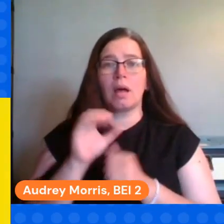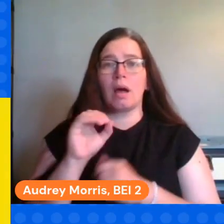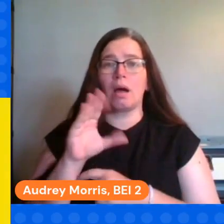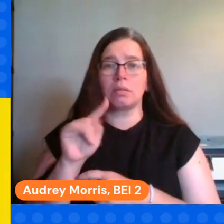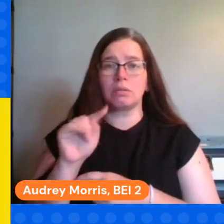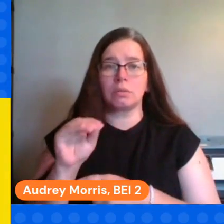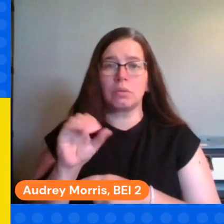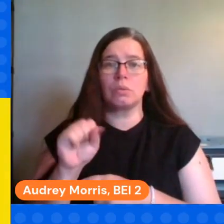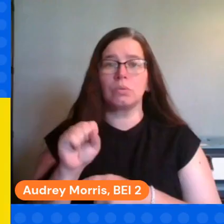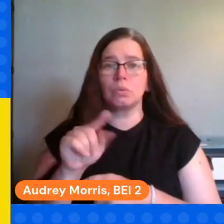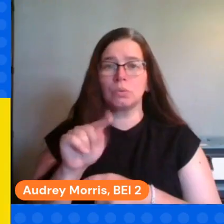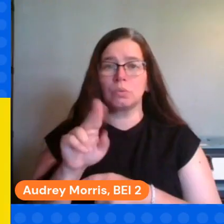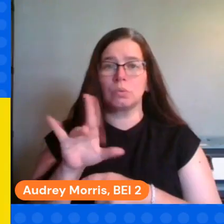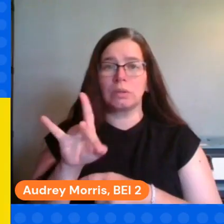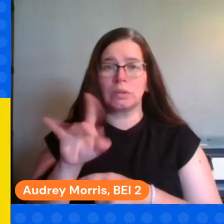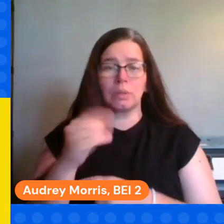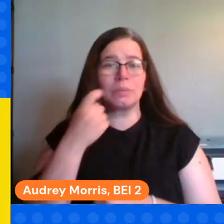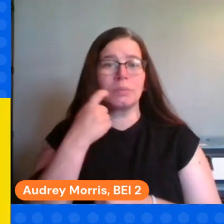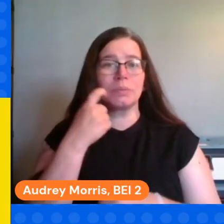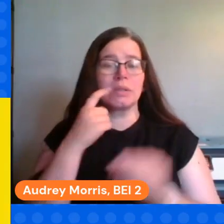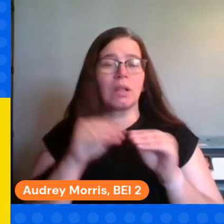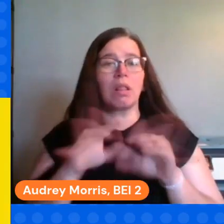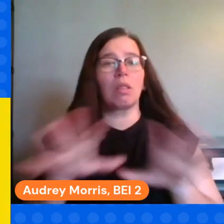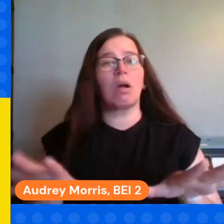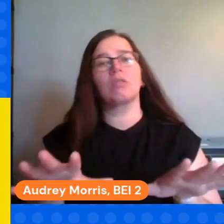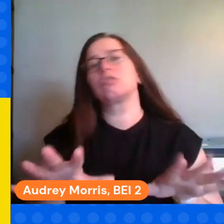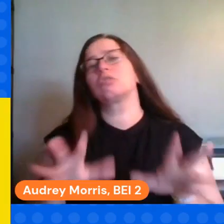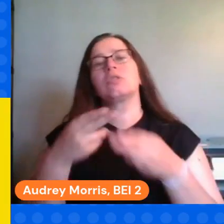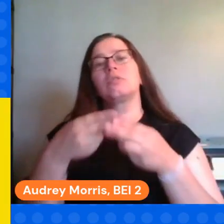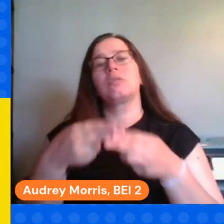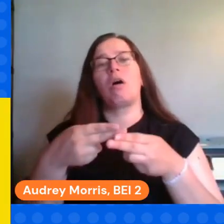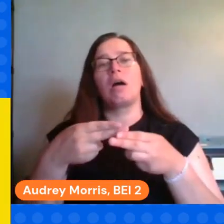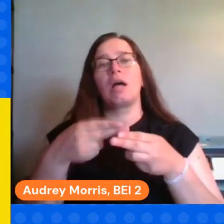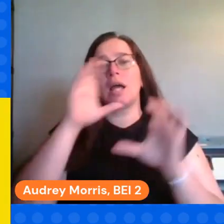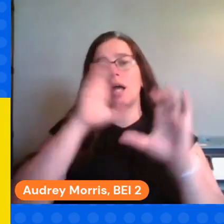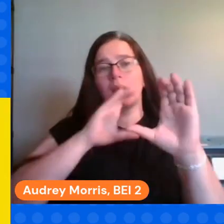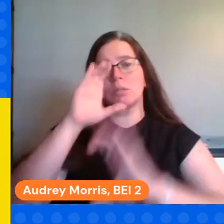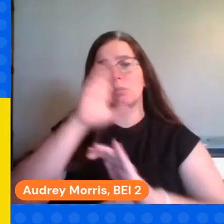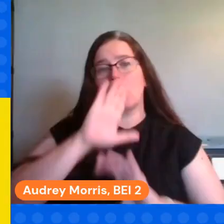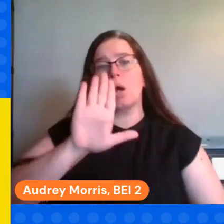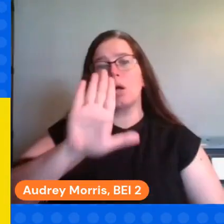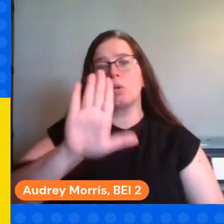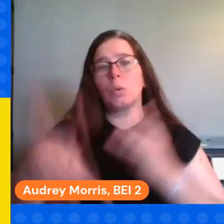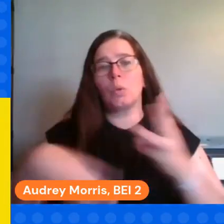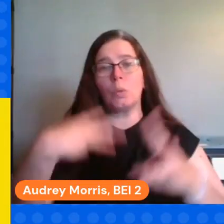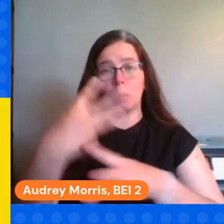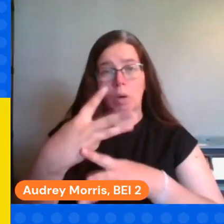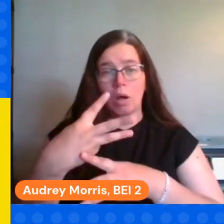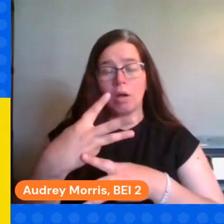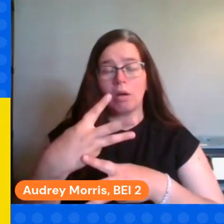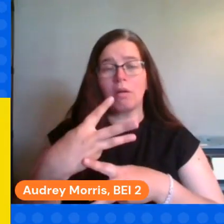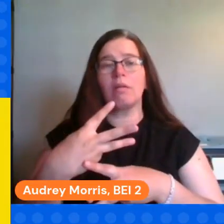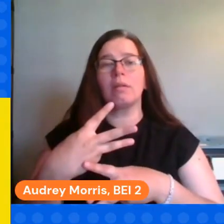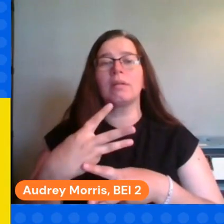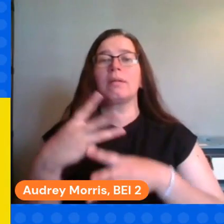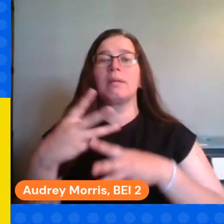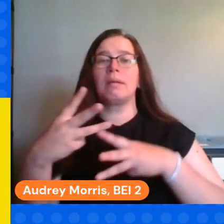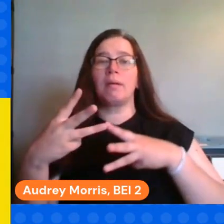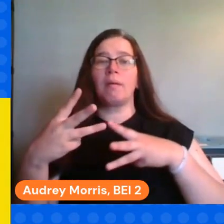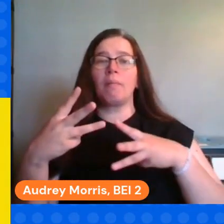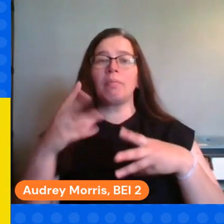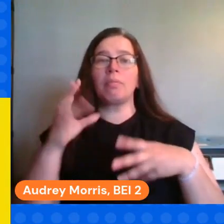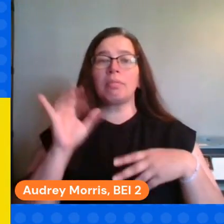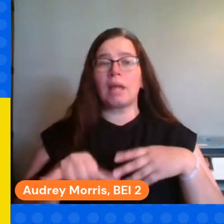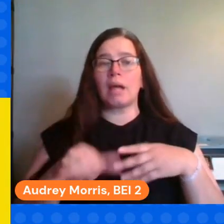launched was the Explore Your World with OctoStudio, where we like based, inspired